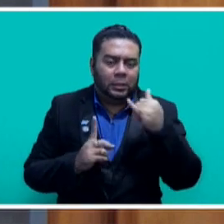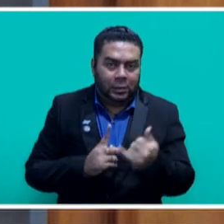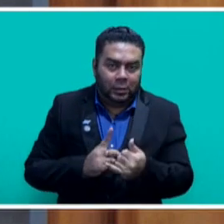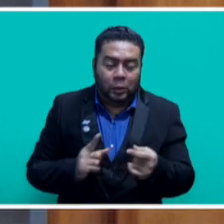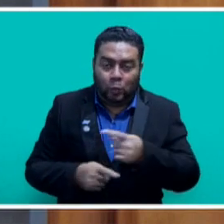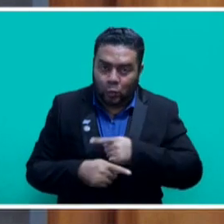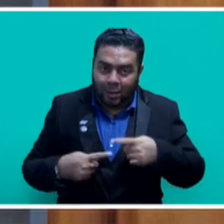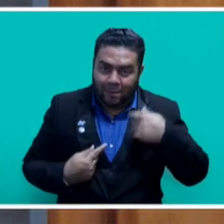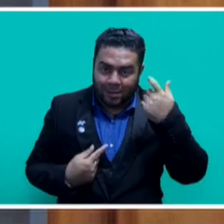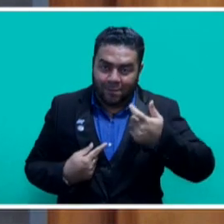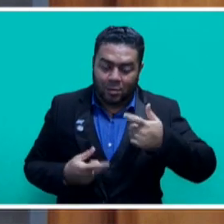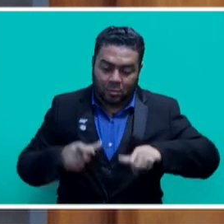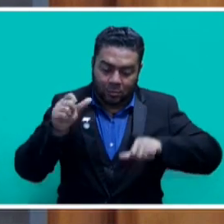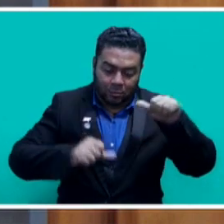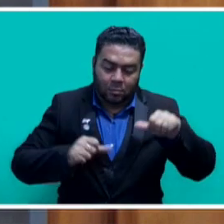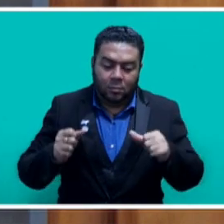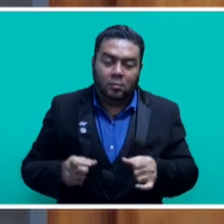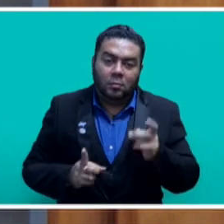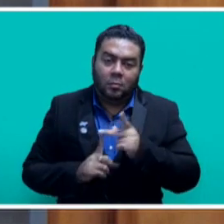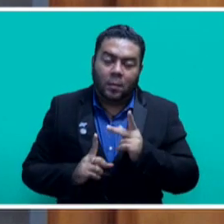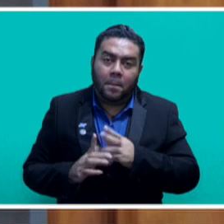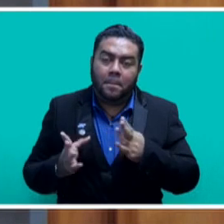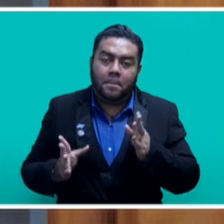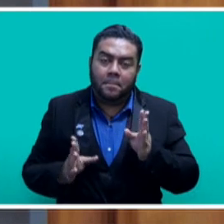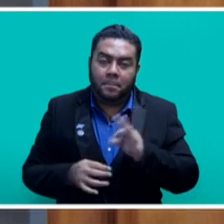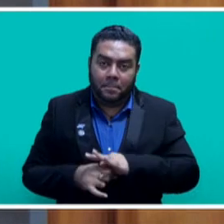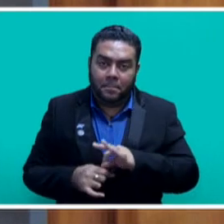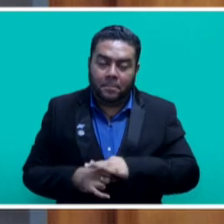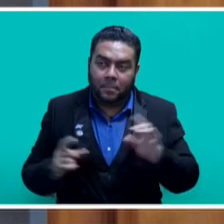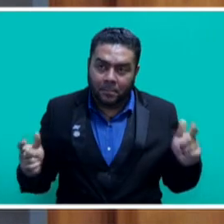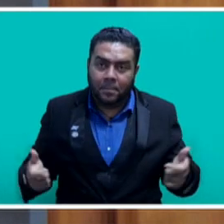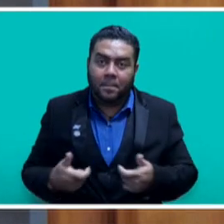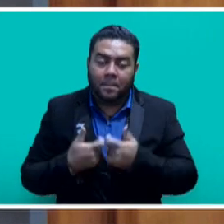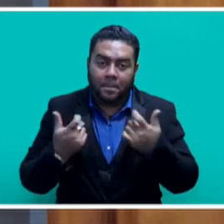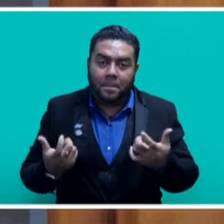have carefully assessed the potential benefits and the challenges